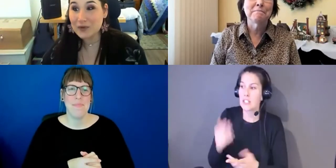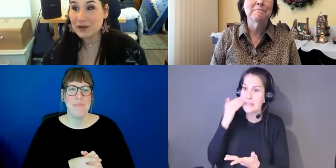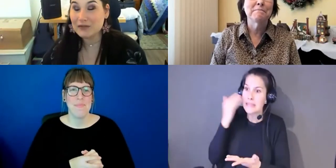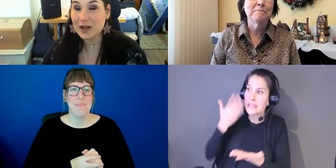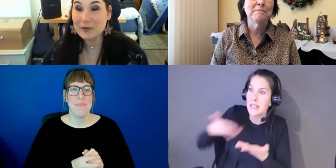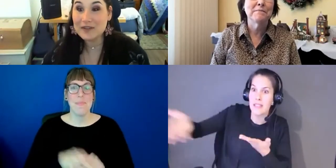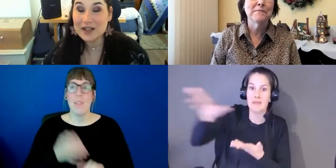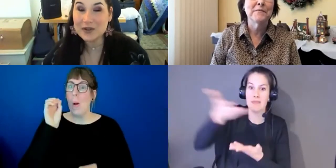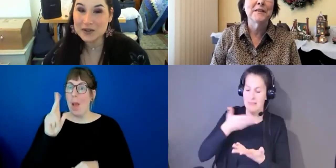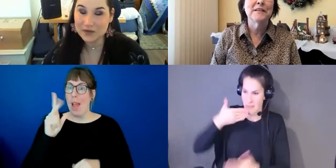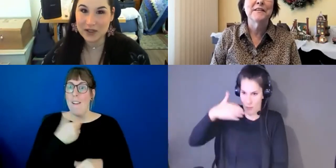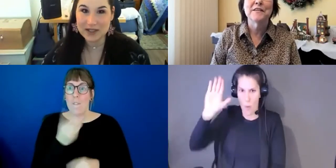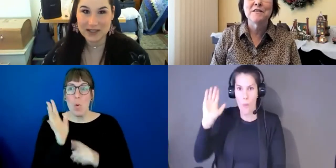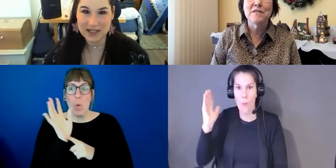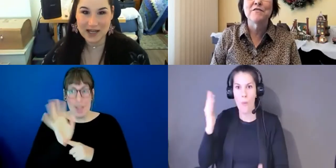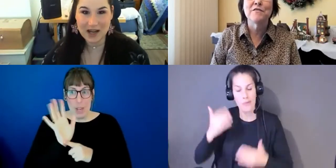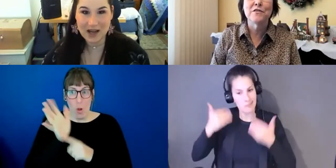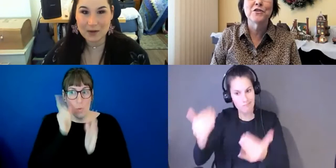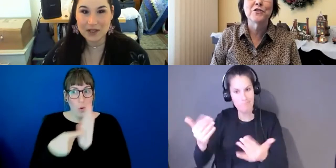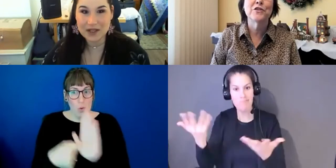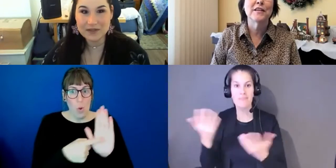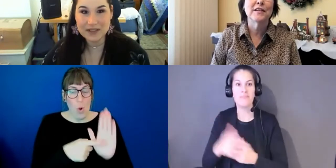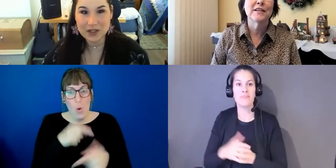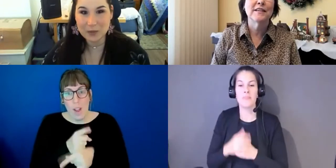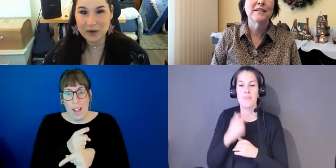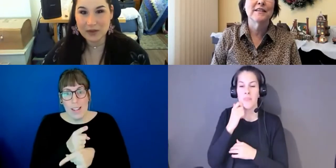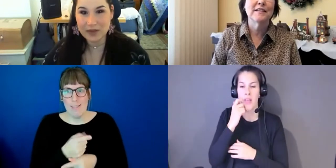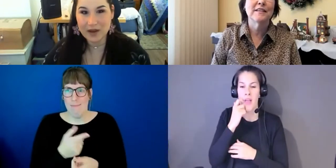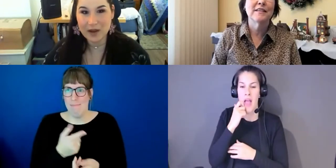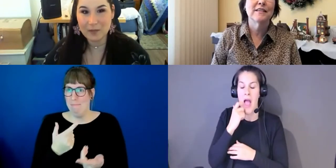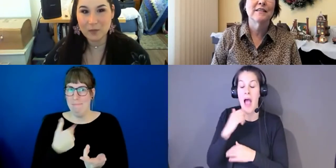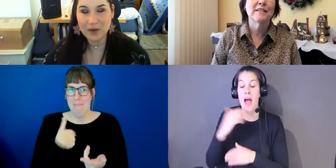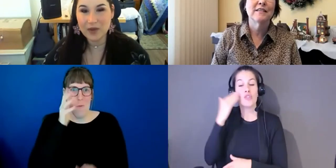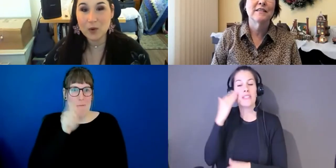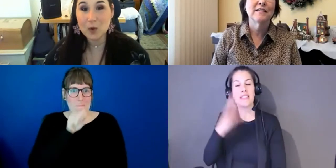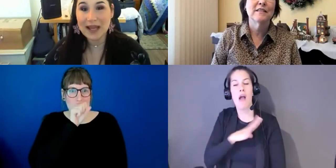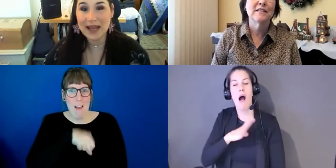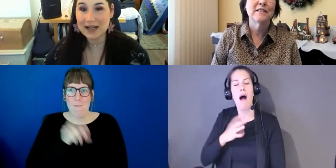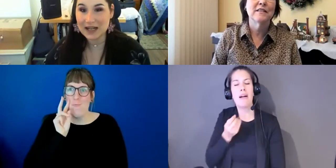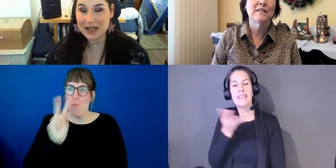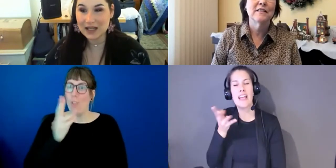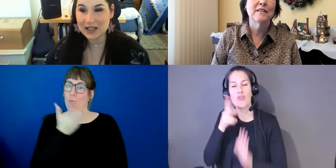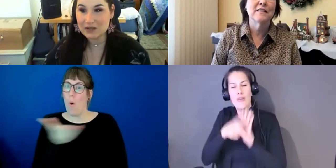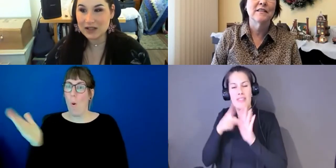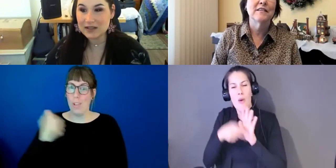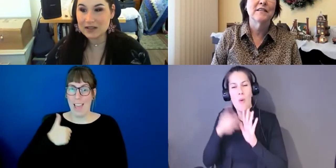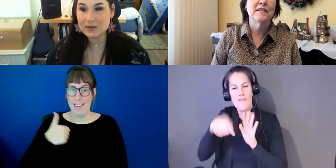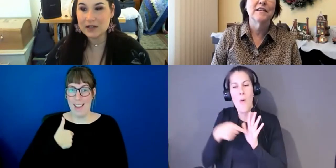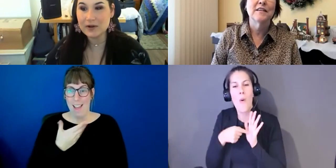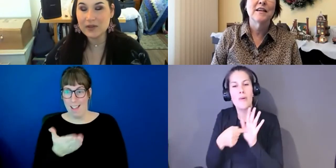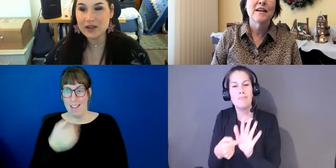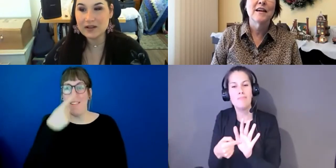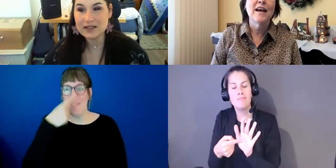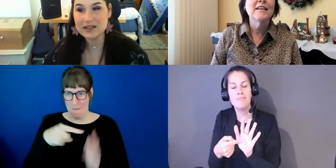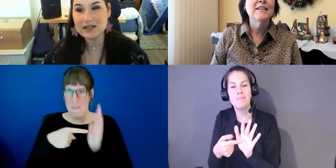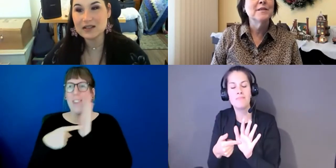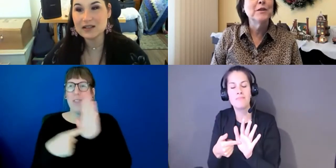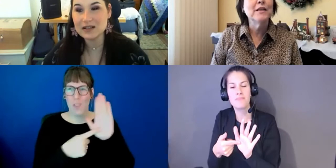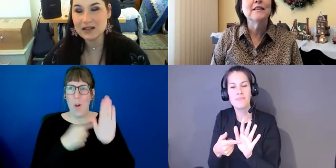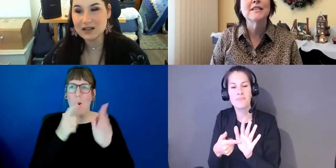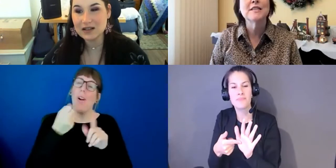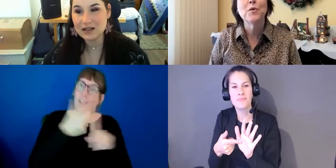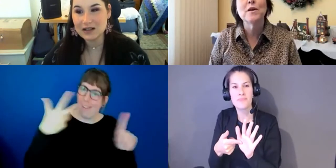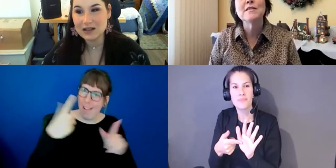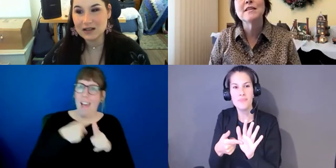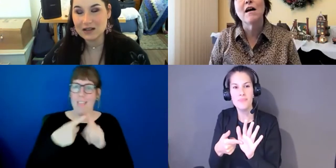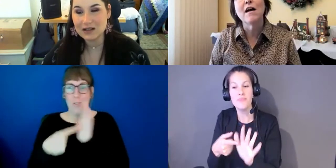I know that you have a couple videos for us today. I would love to start with O Canada. Can you tell us a little bit about that? Simply